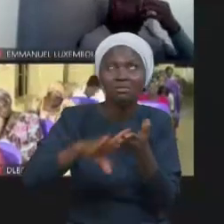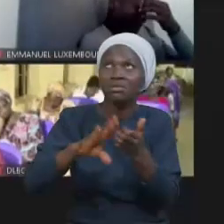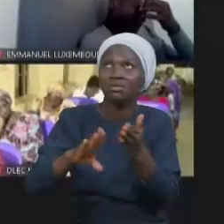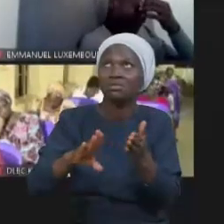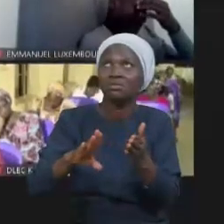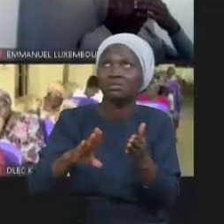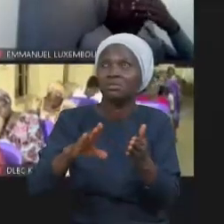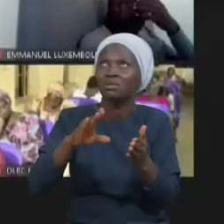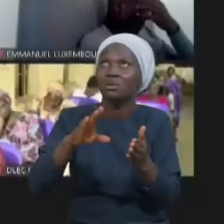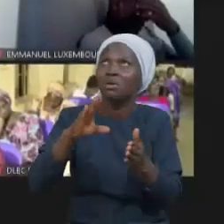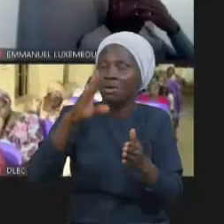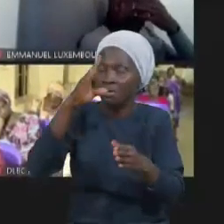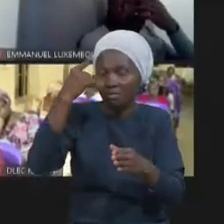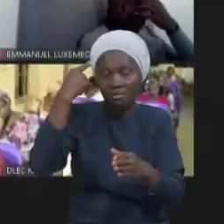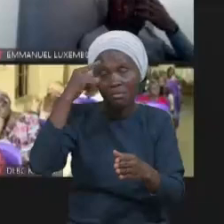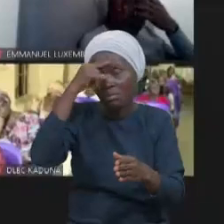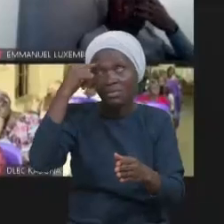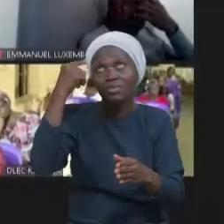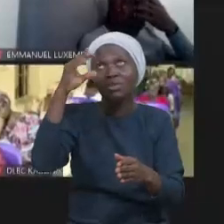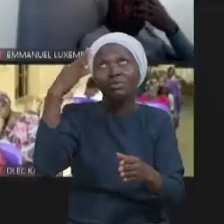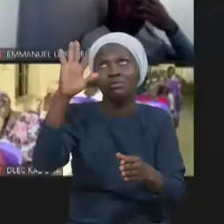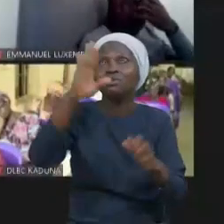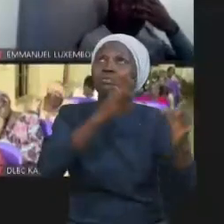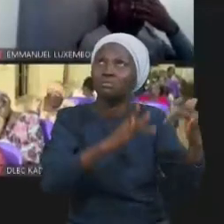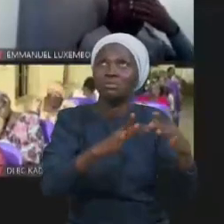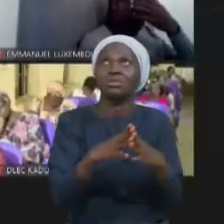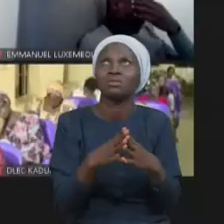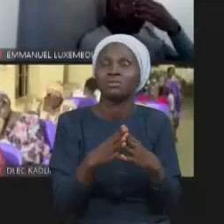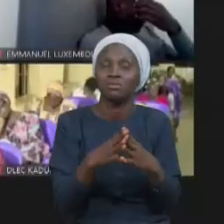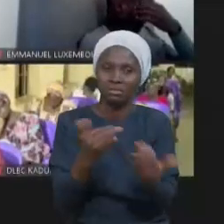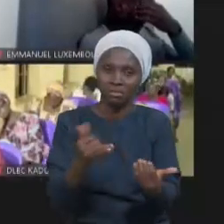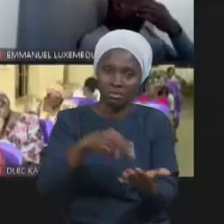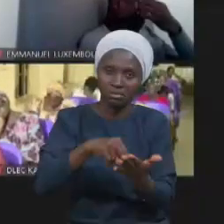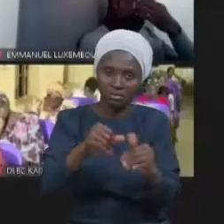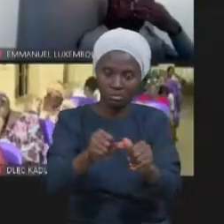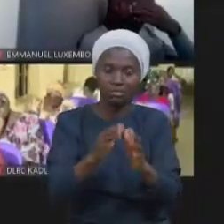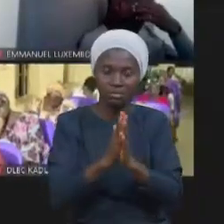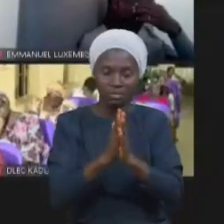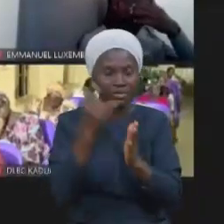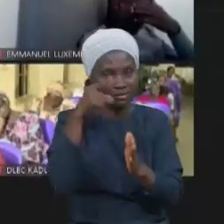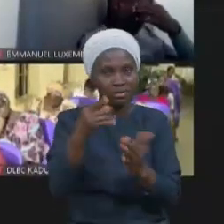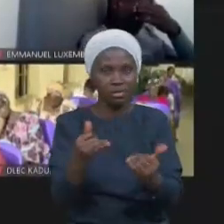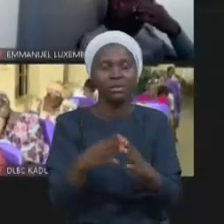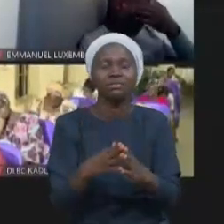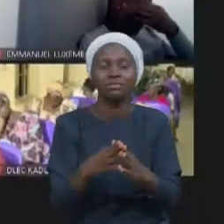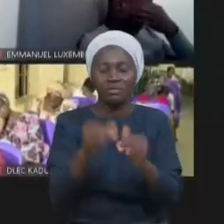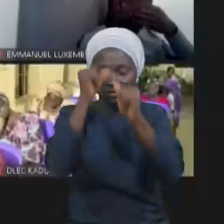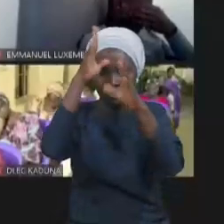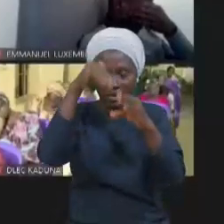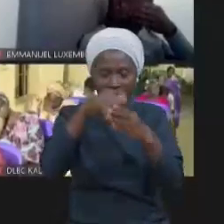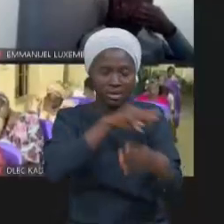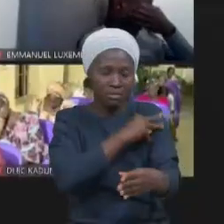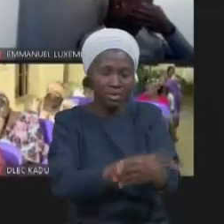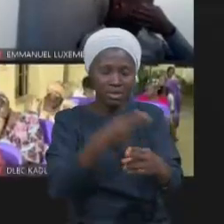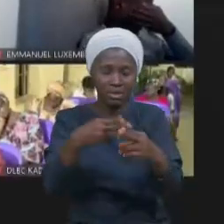mercy. Keep on standing and praying with you. Father, in the mighty name